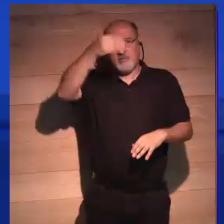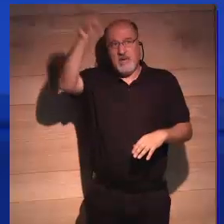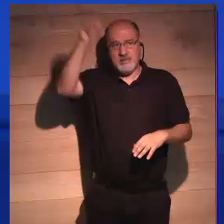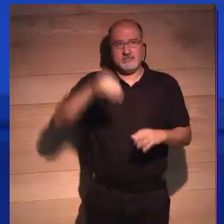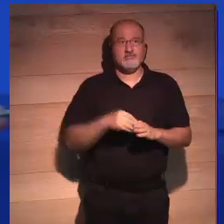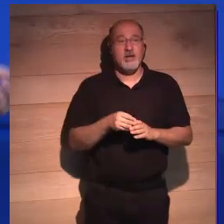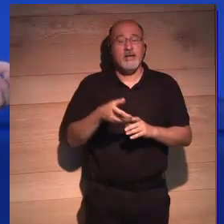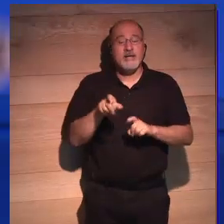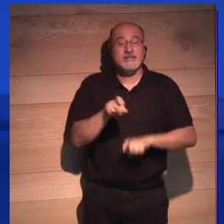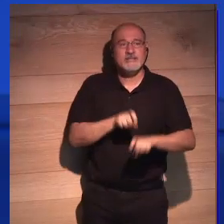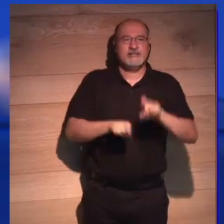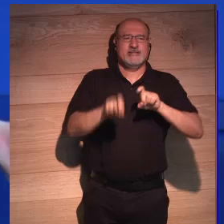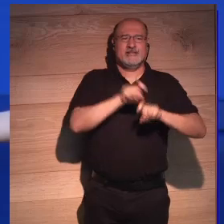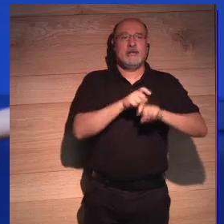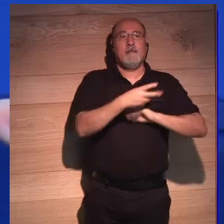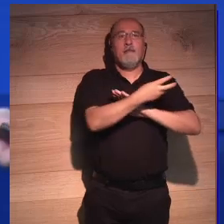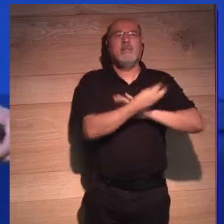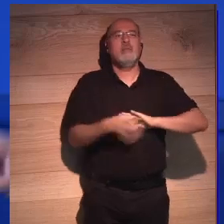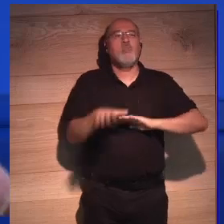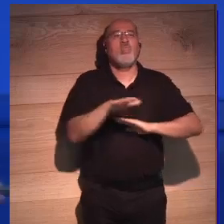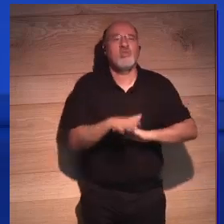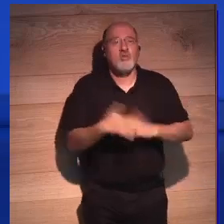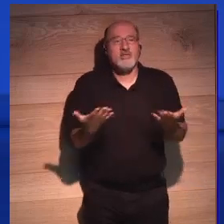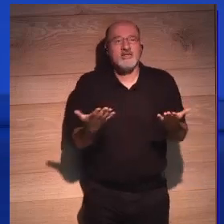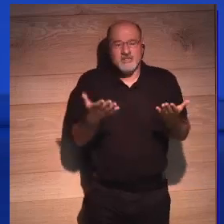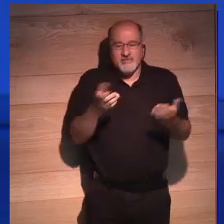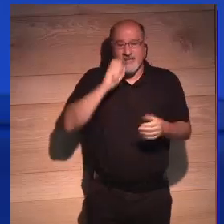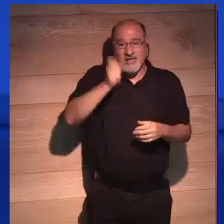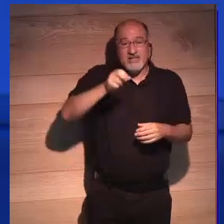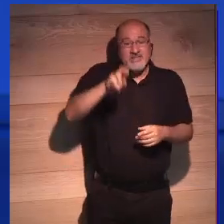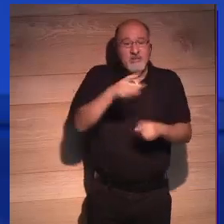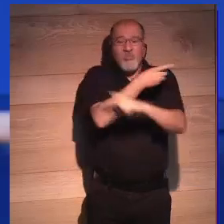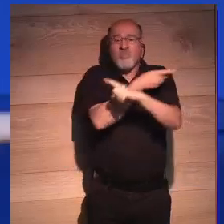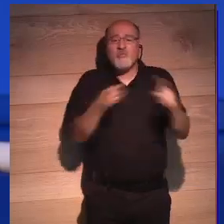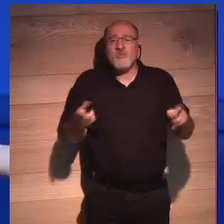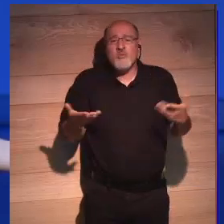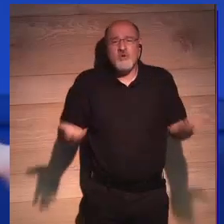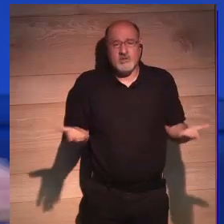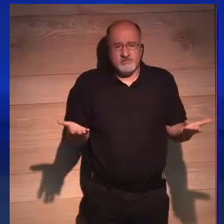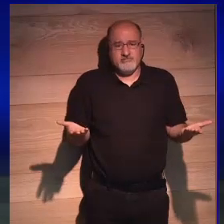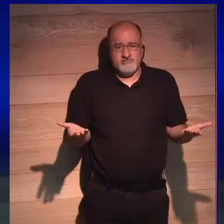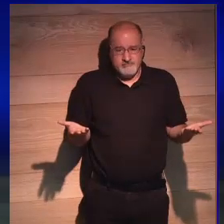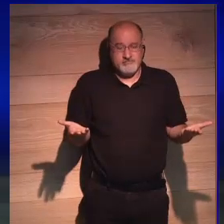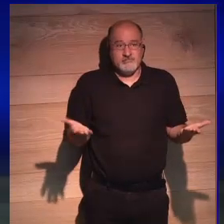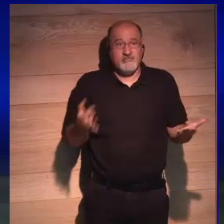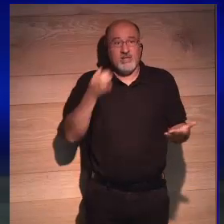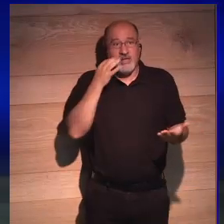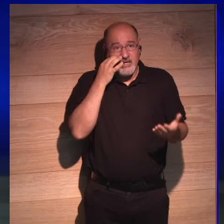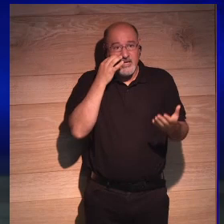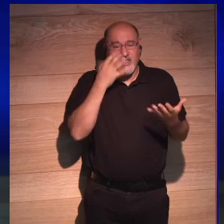basics about what is fundamentally different about XR.